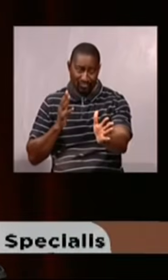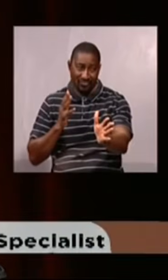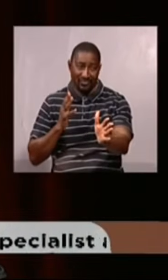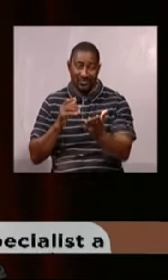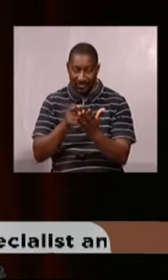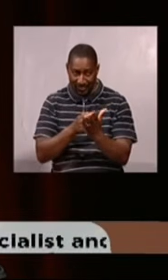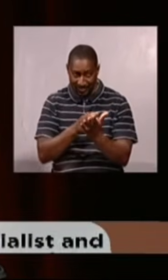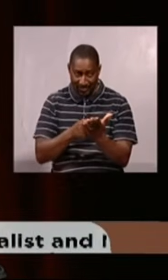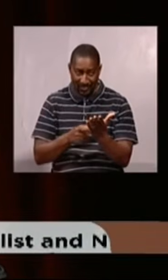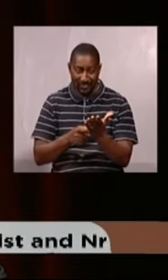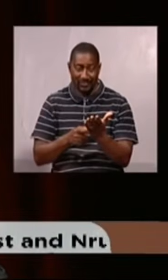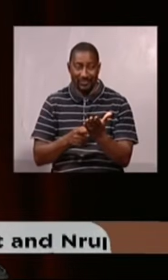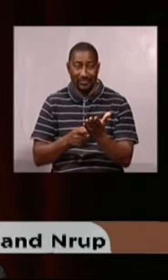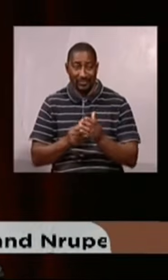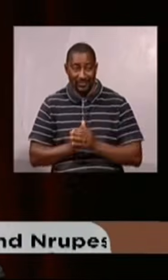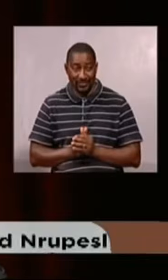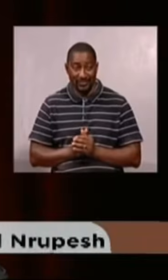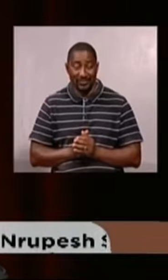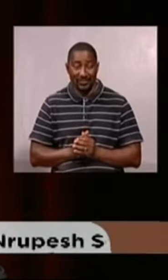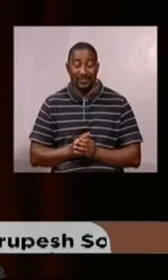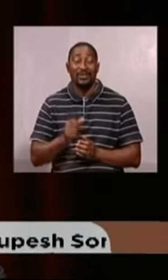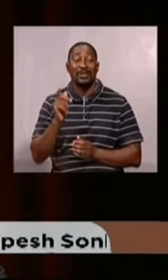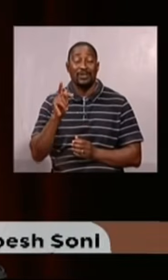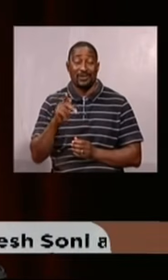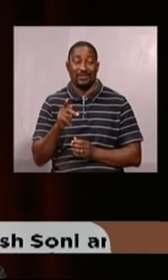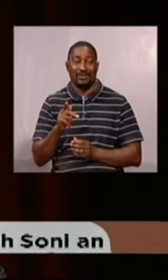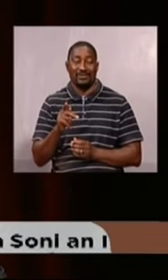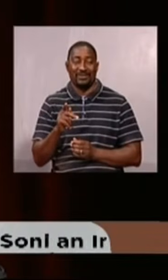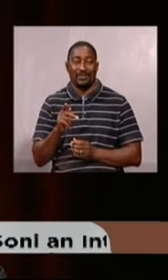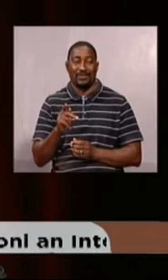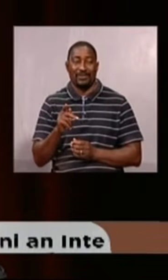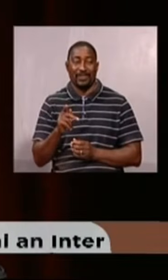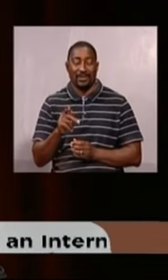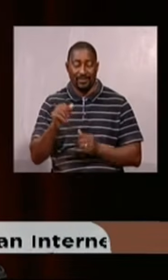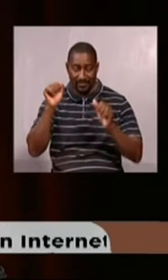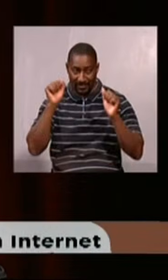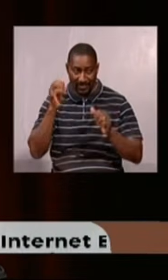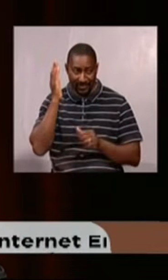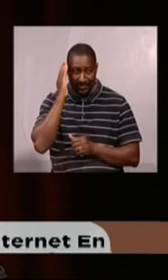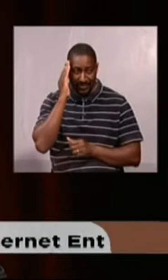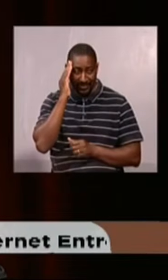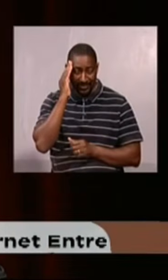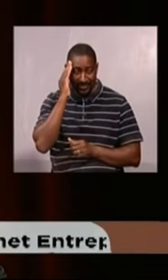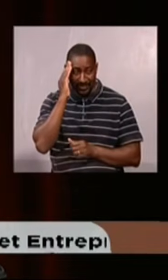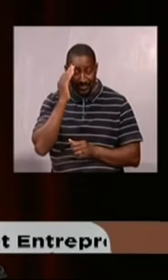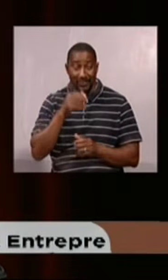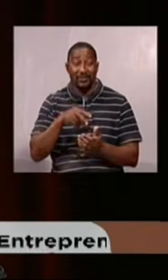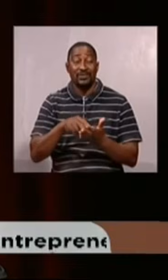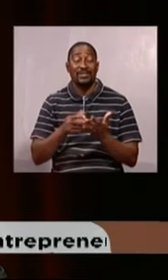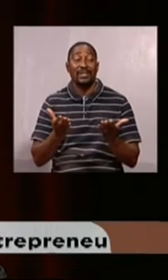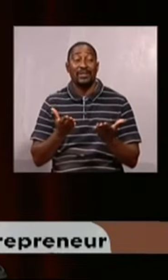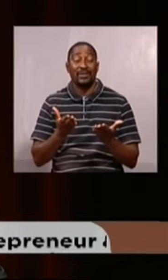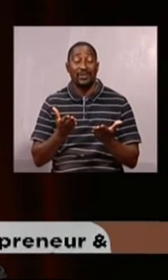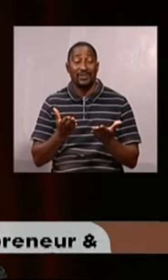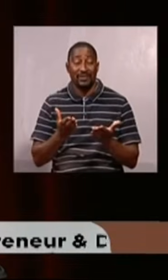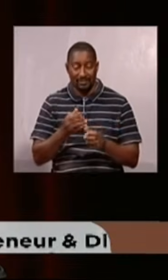on the intentions of the platforms. But having said that, you need to make sure that your brand positioning is consistent. We see a